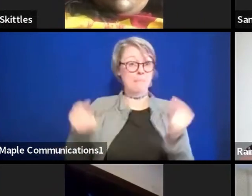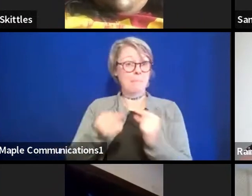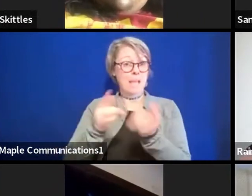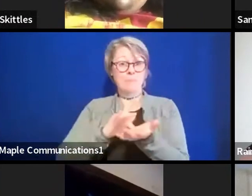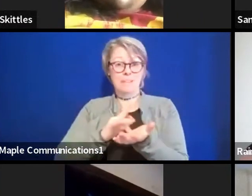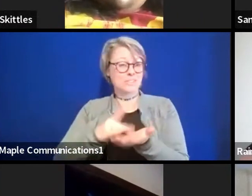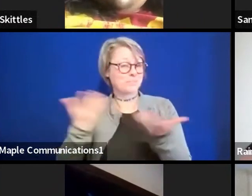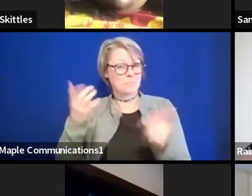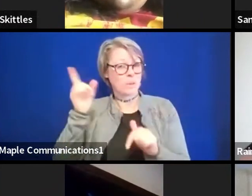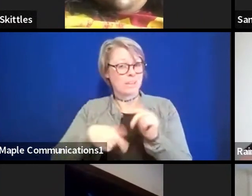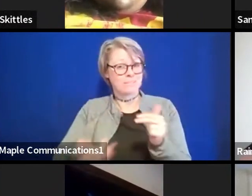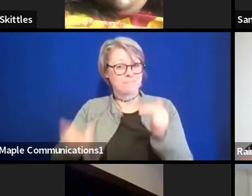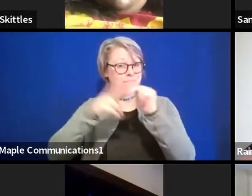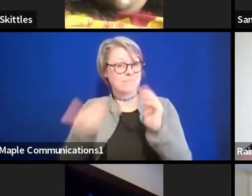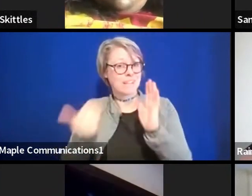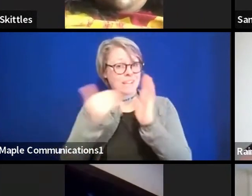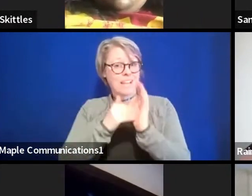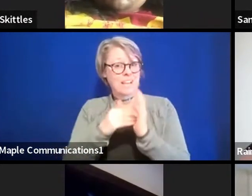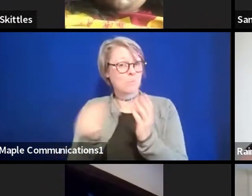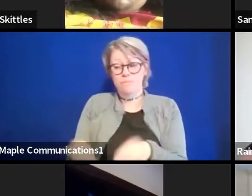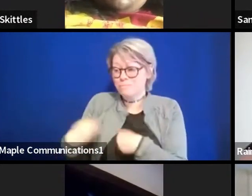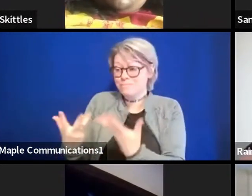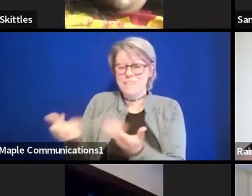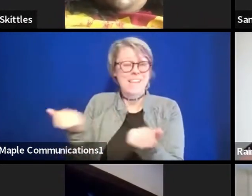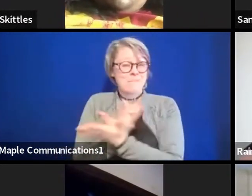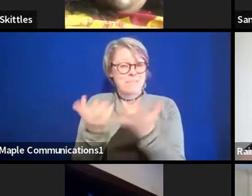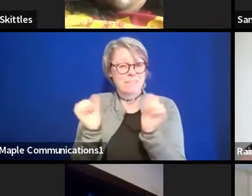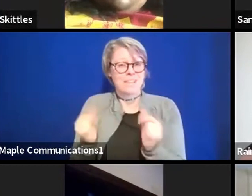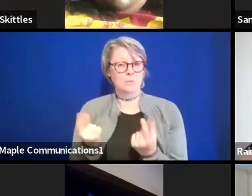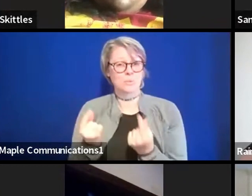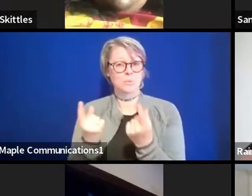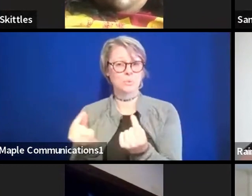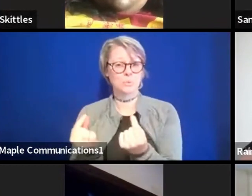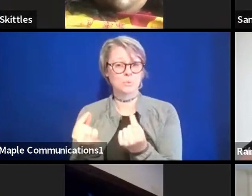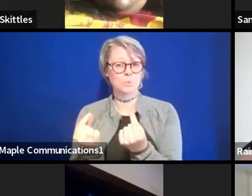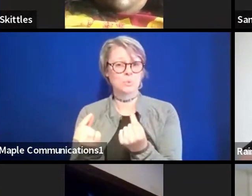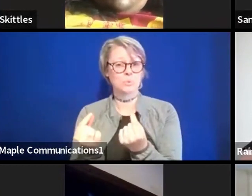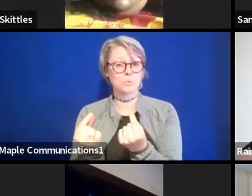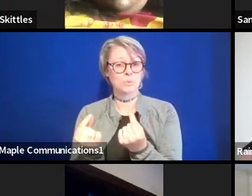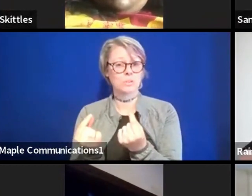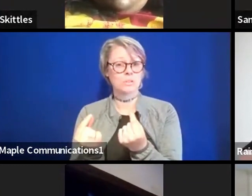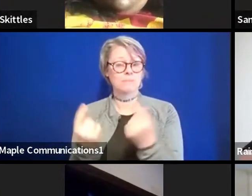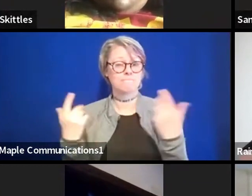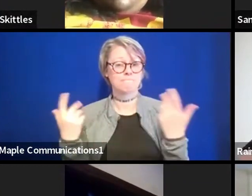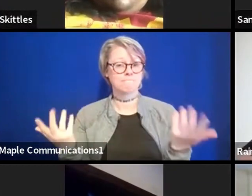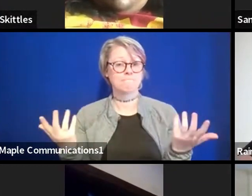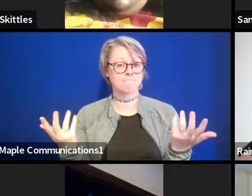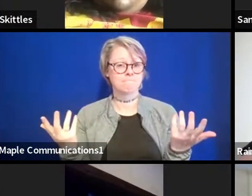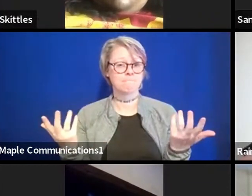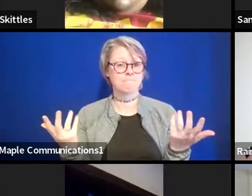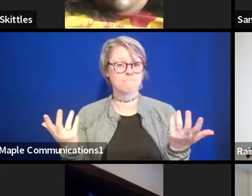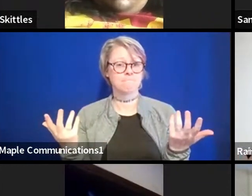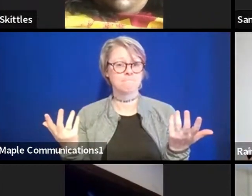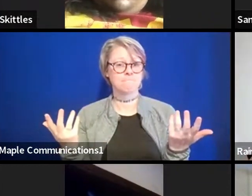give you. We've done what we can to treat your symptoms, to bring you back. We're